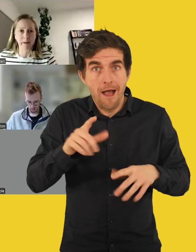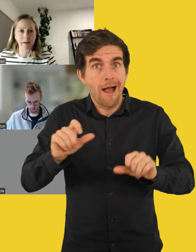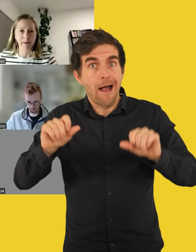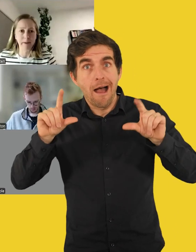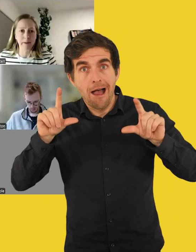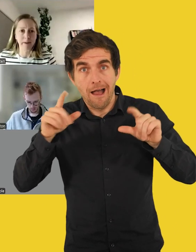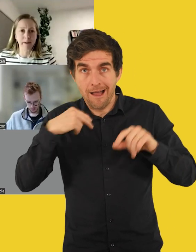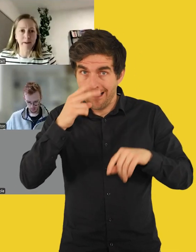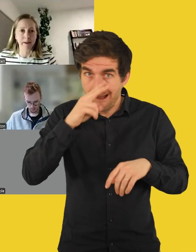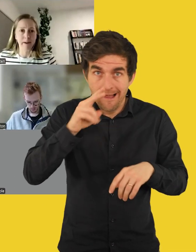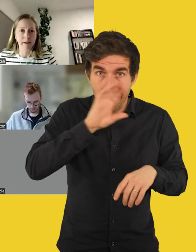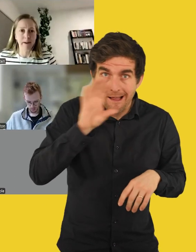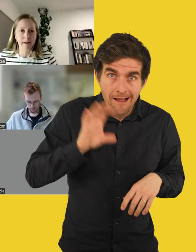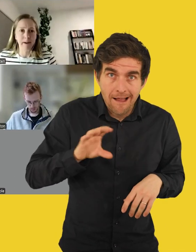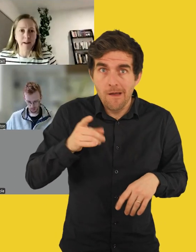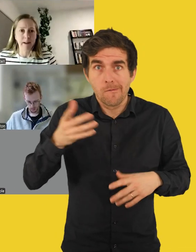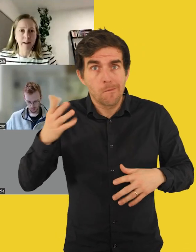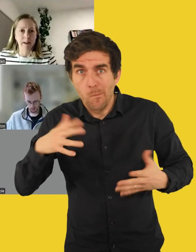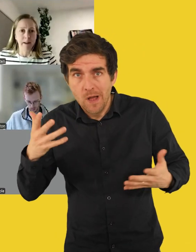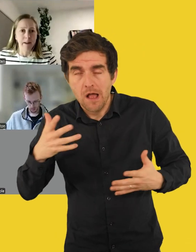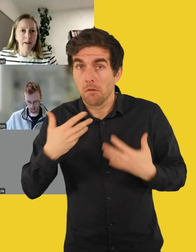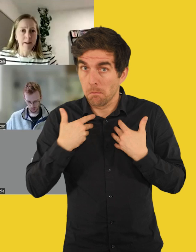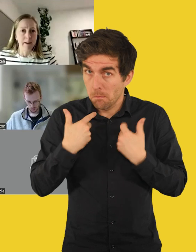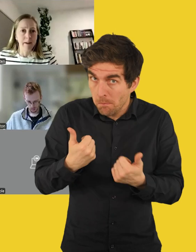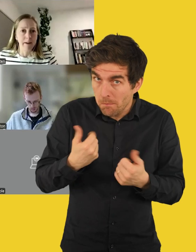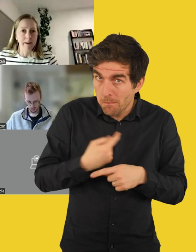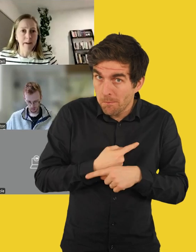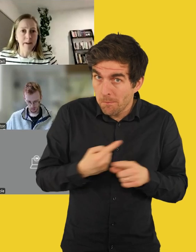from, how you are.